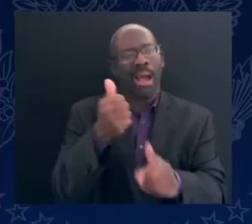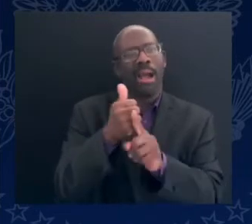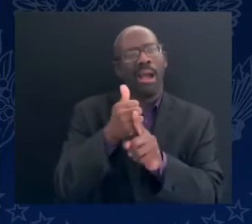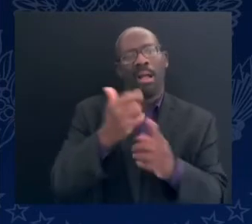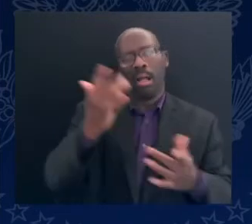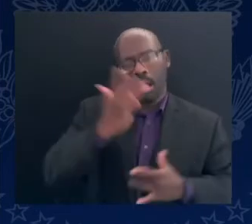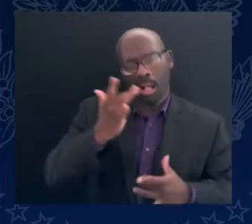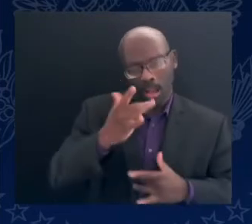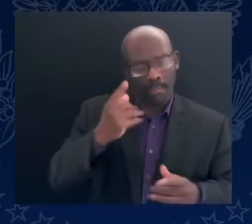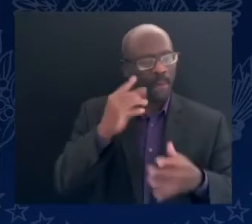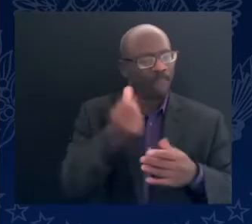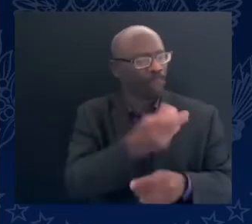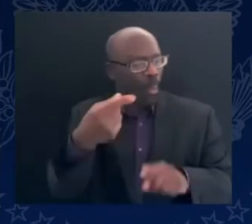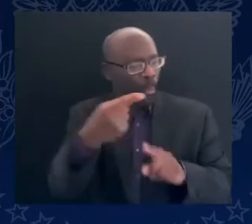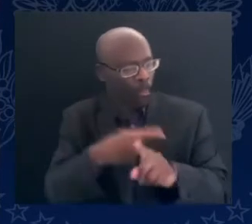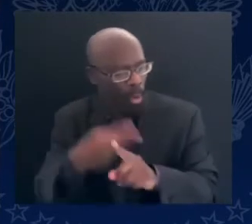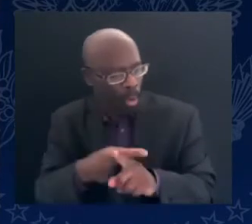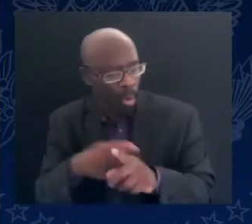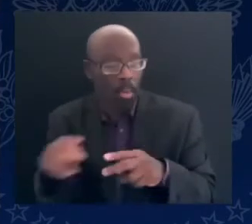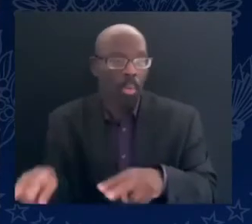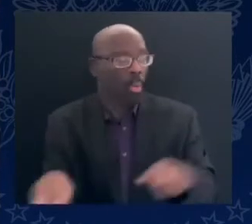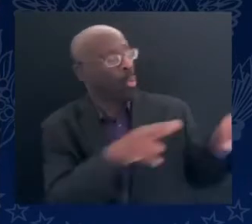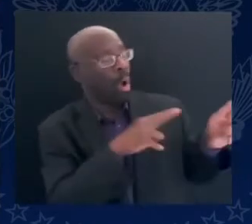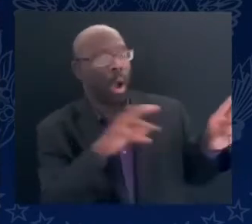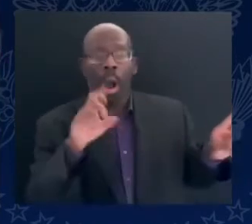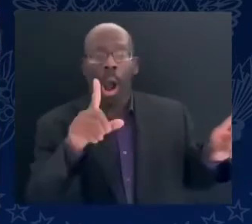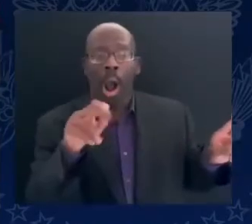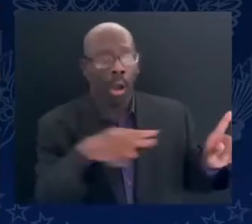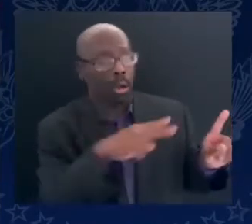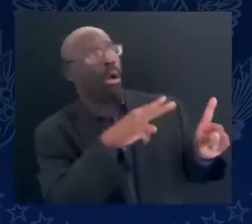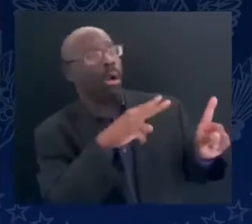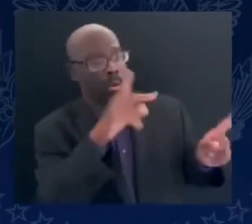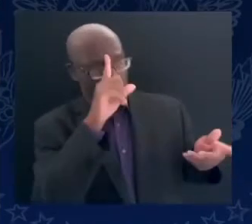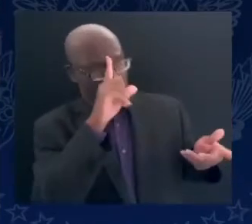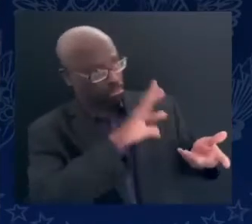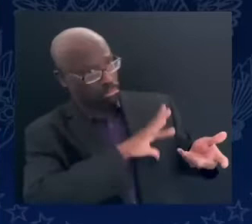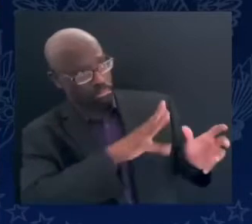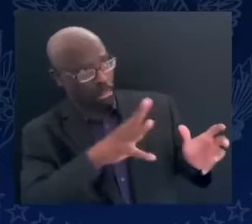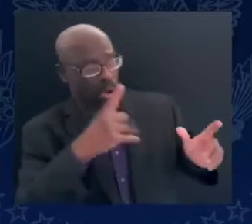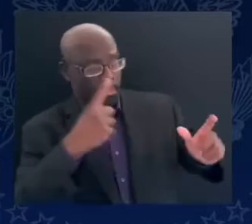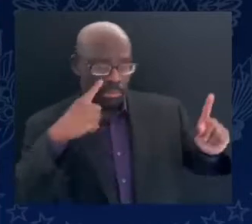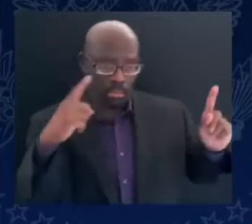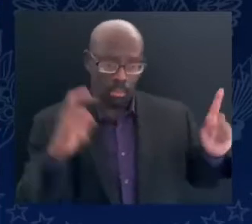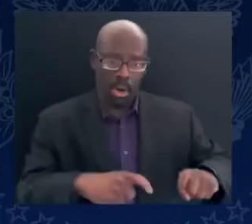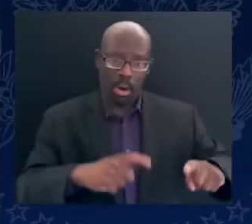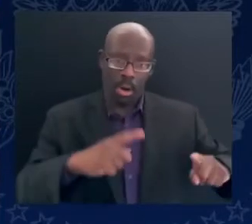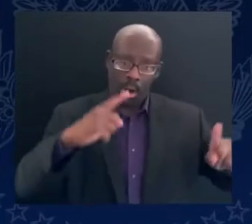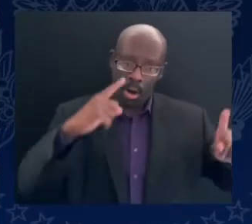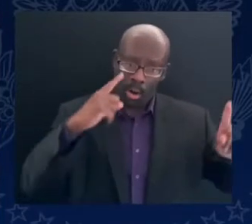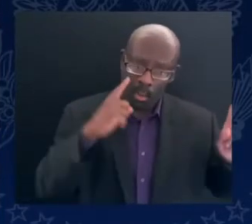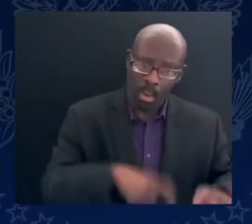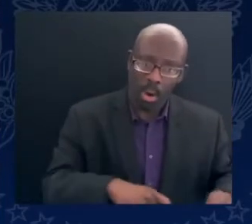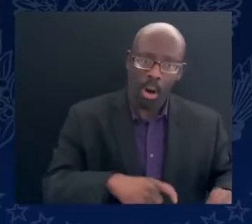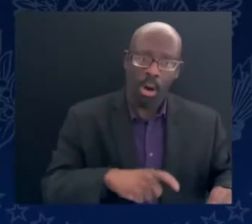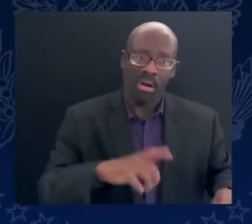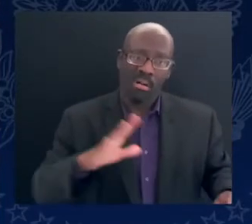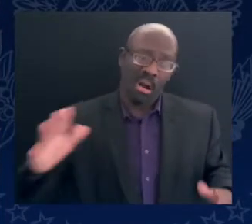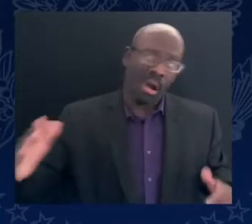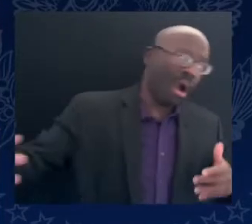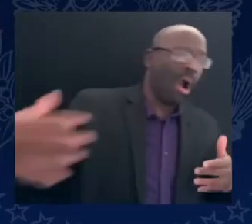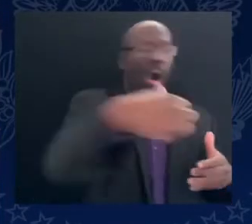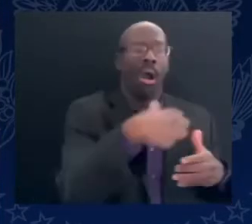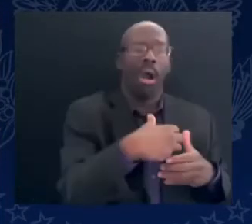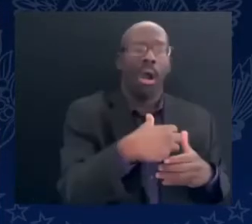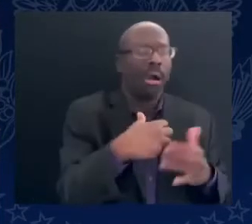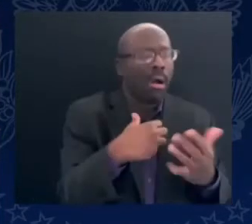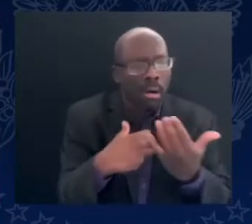I looked over at Elton and he had tears just running down his face. I went over and put my arm around him and I said, what's the matter? He said, you